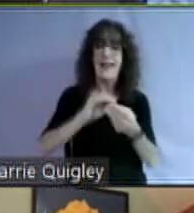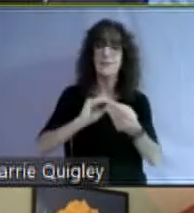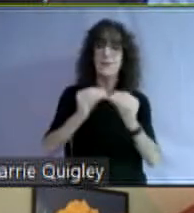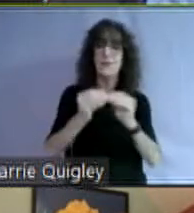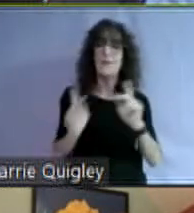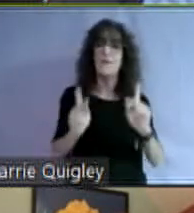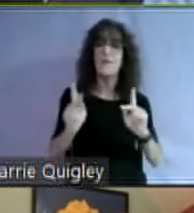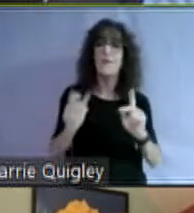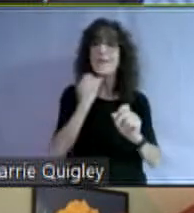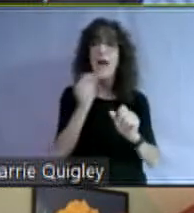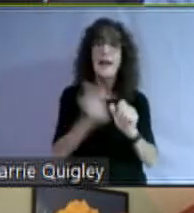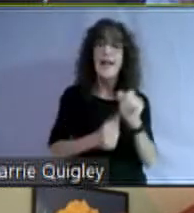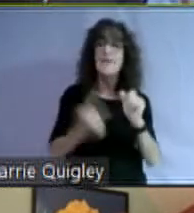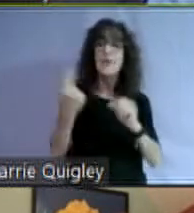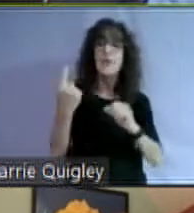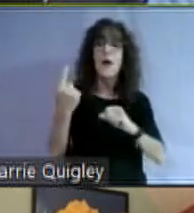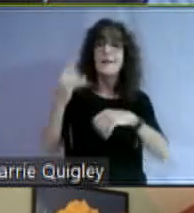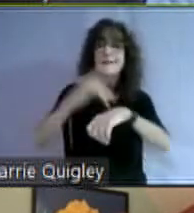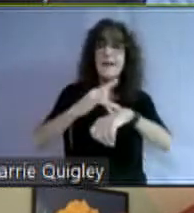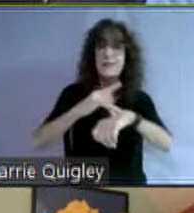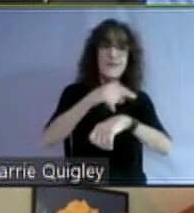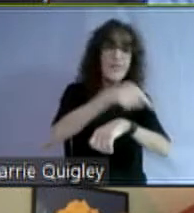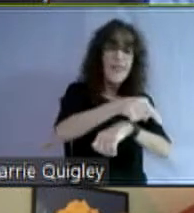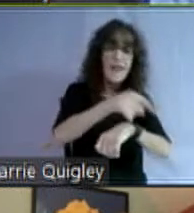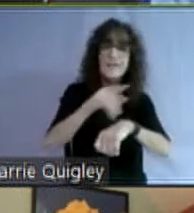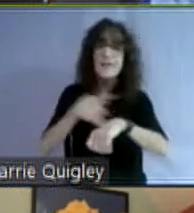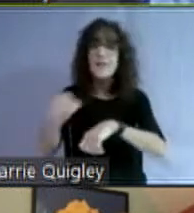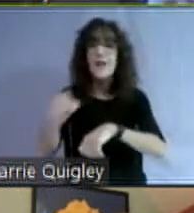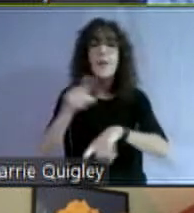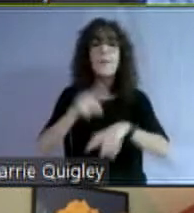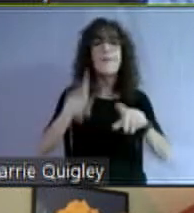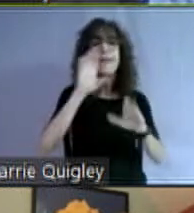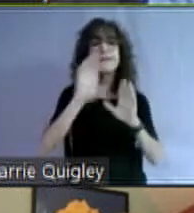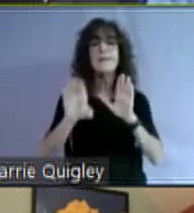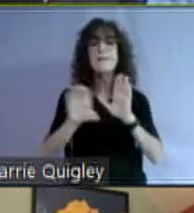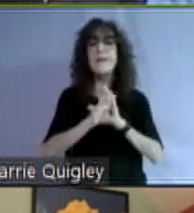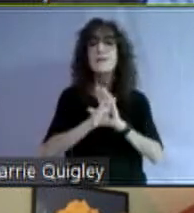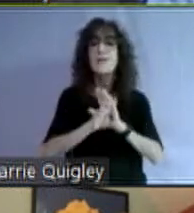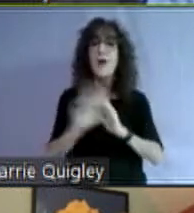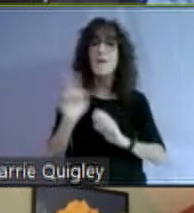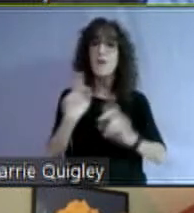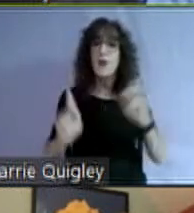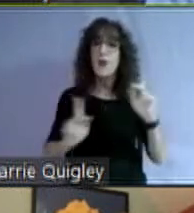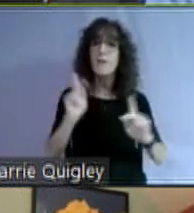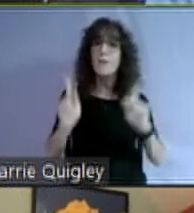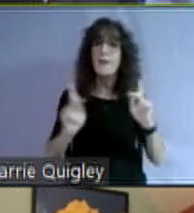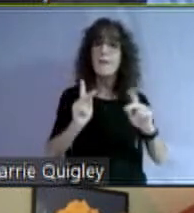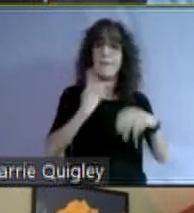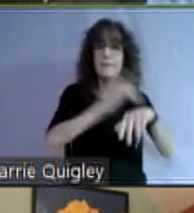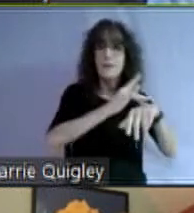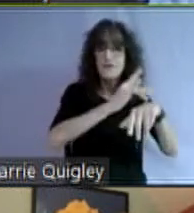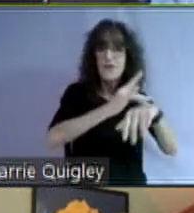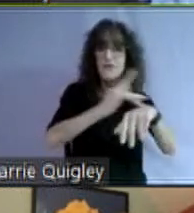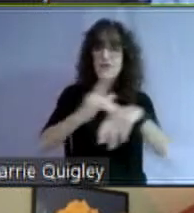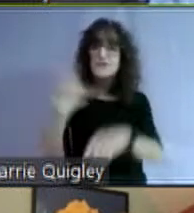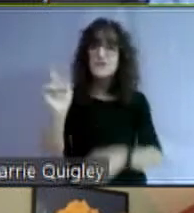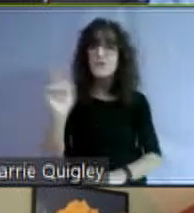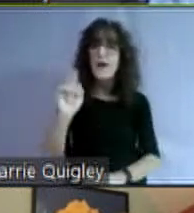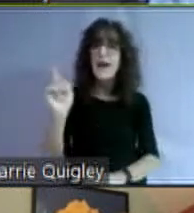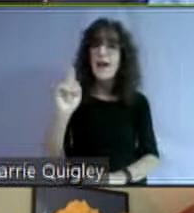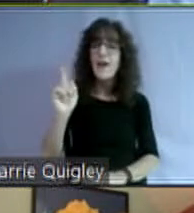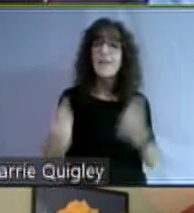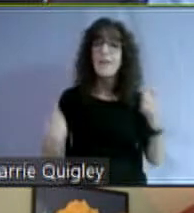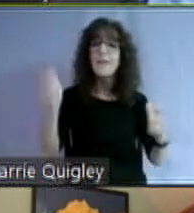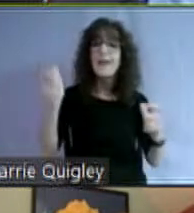not everybody has been to a location. But this gives you a picture of where people have been. The biggest